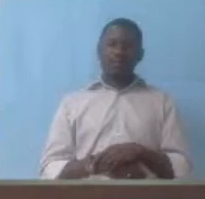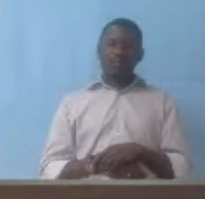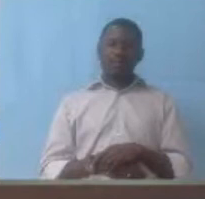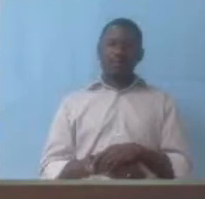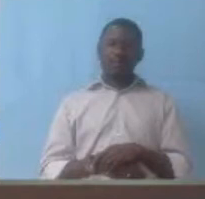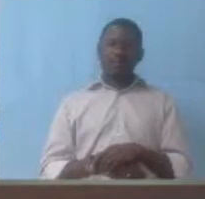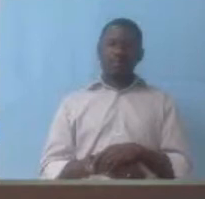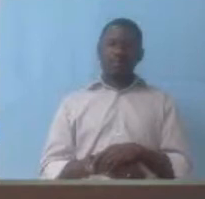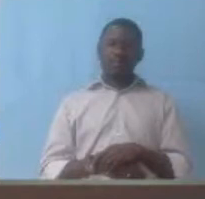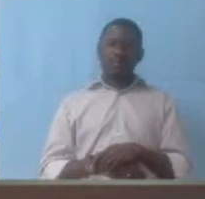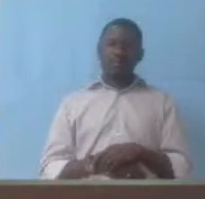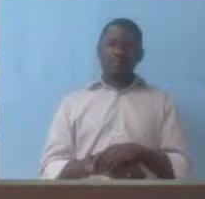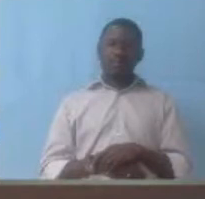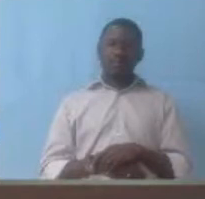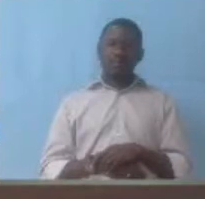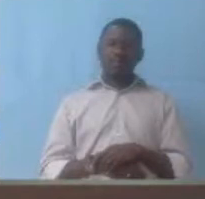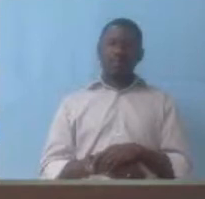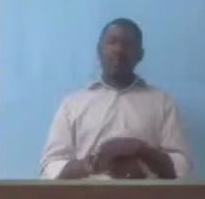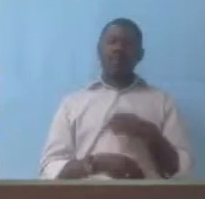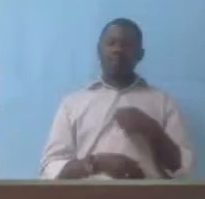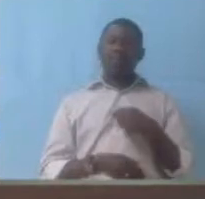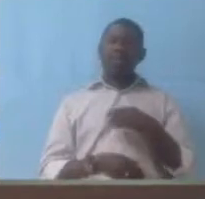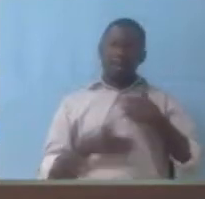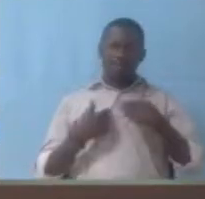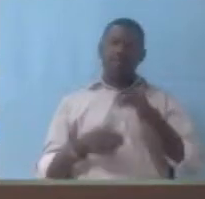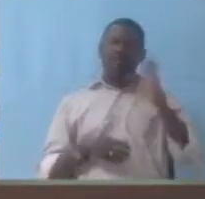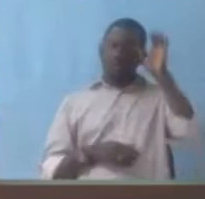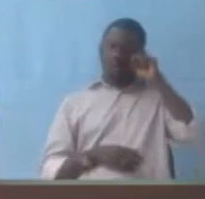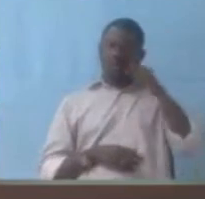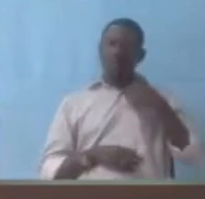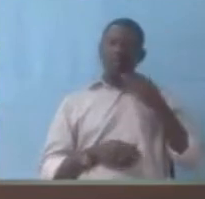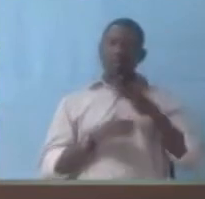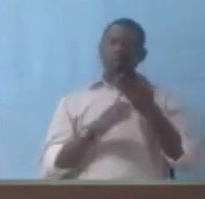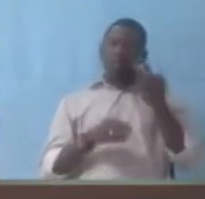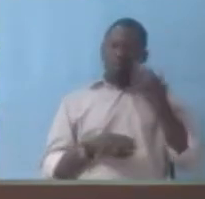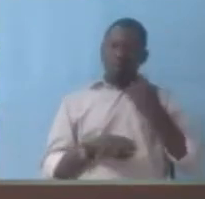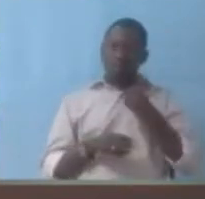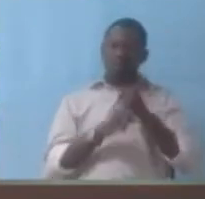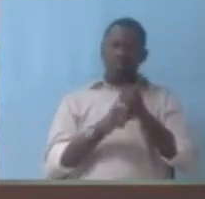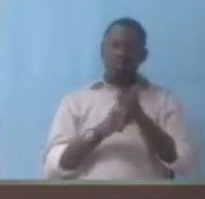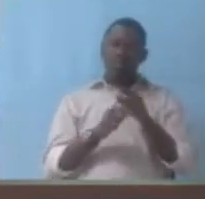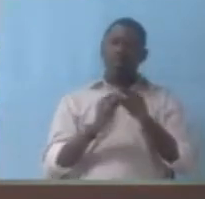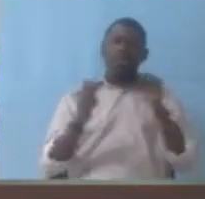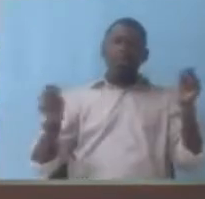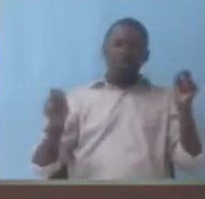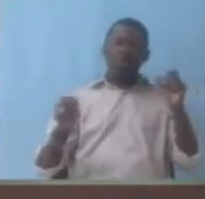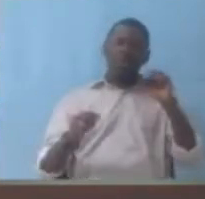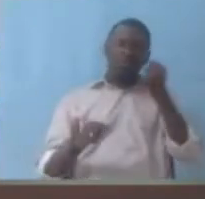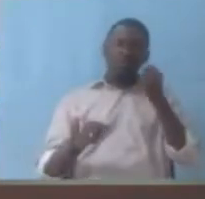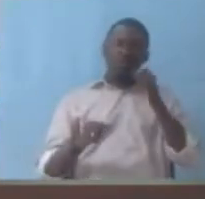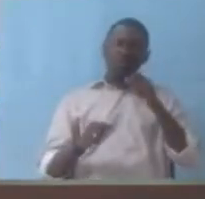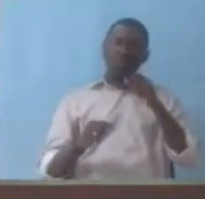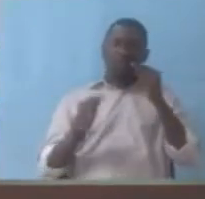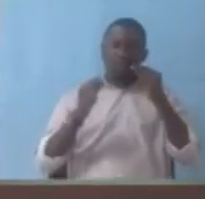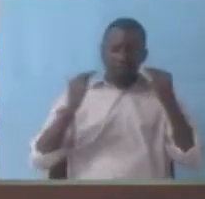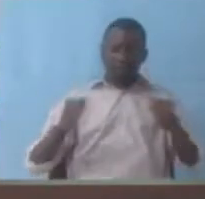I'm glad you understand my difficulty when you make these long statements and expect me to answer. Okay, go ahead and answer, and then by that time I wanted to add, and I